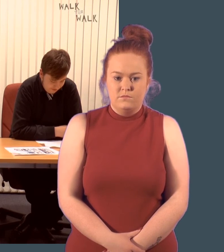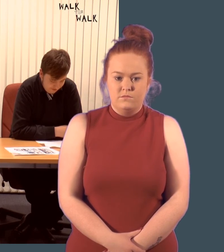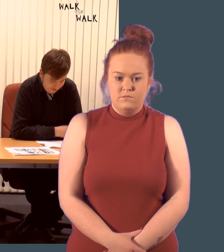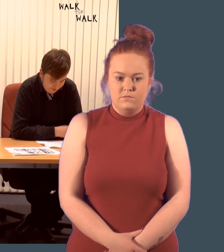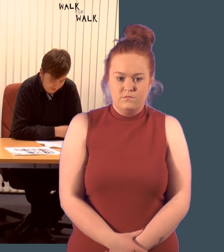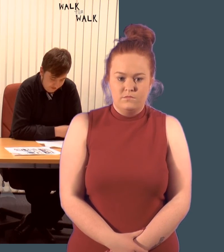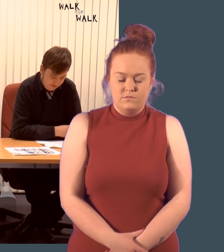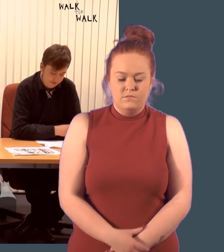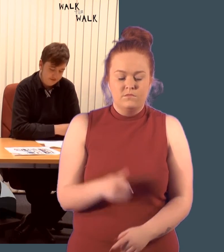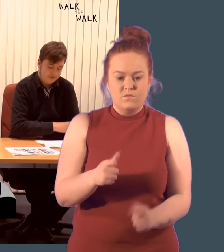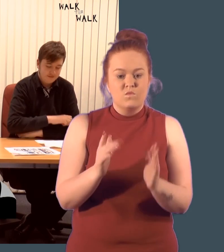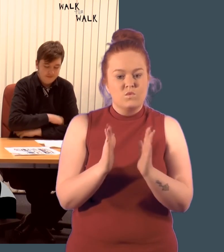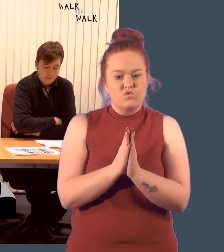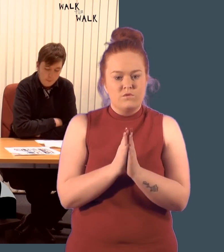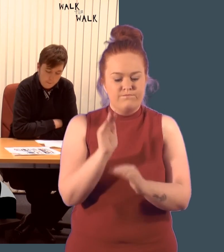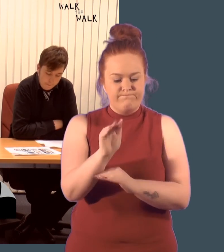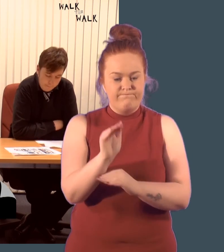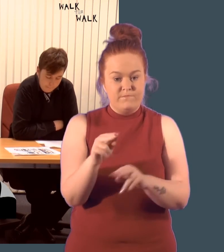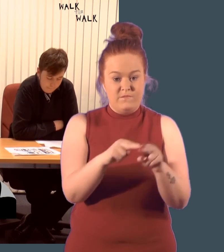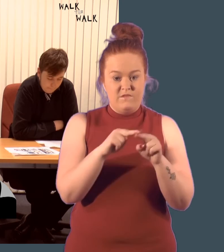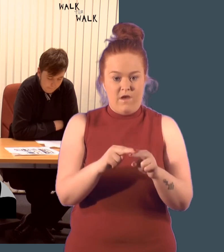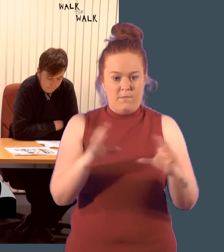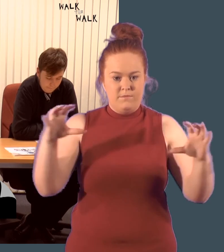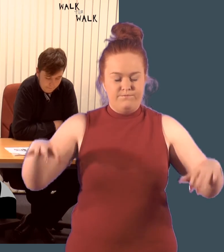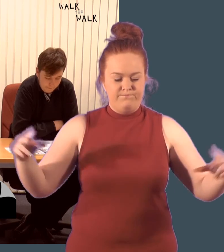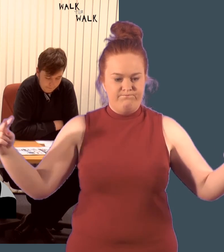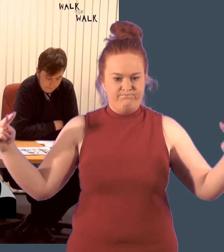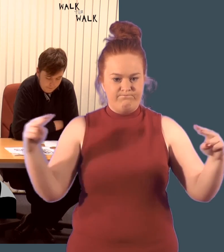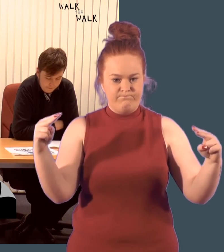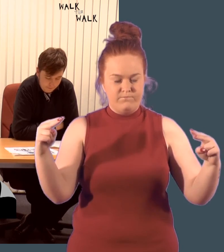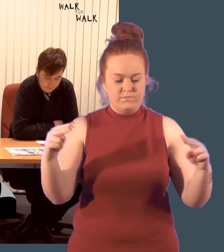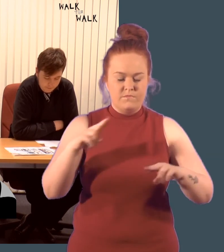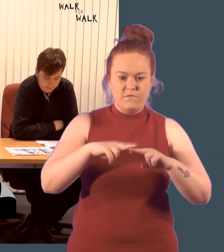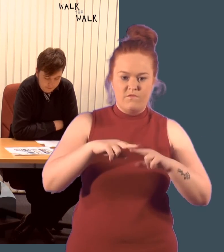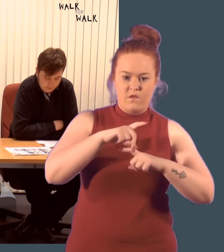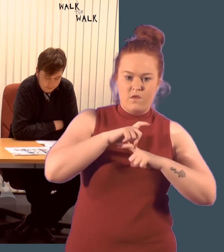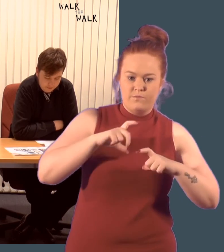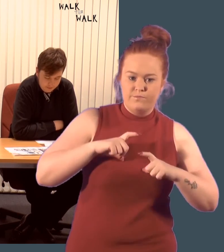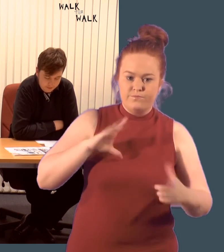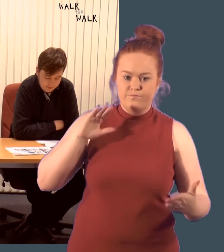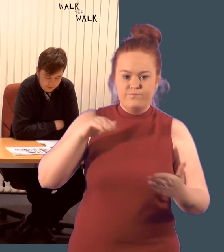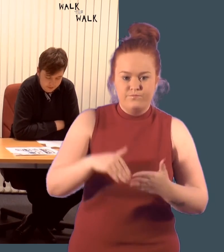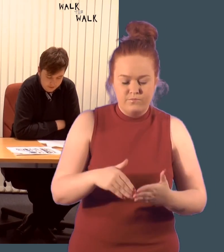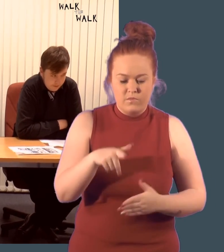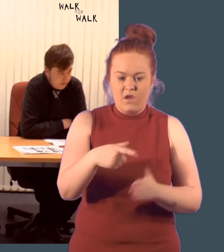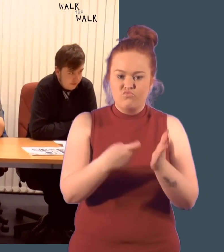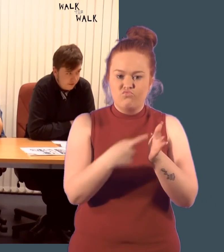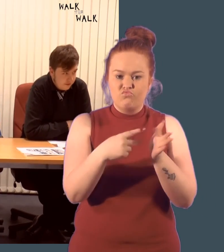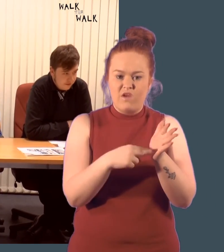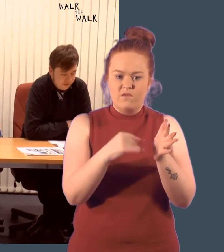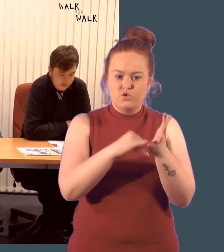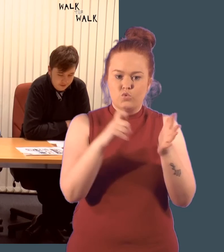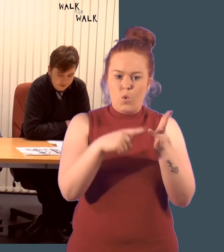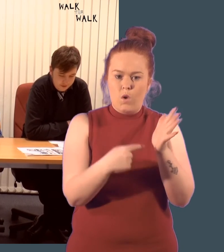Outside the church, the two families glare at each other as Father O'Brien addresses them. Reverend Scott, who is a new character you haven't met